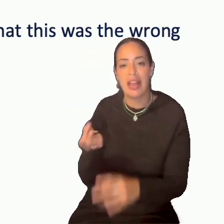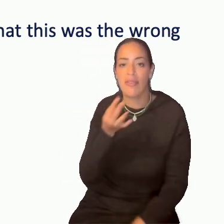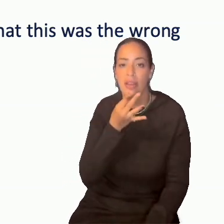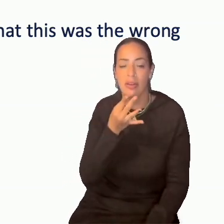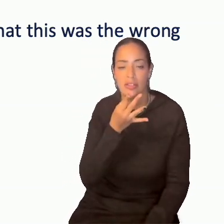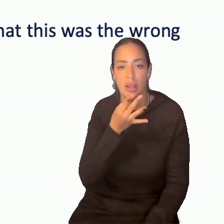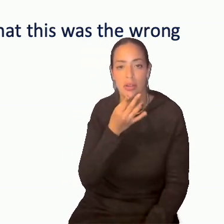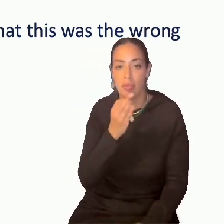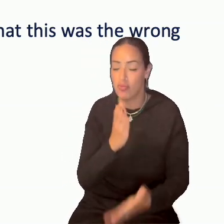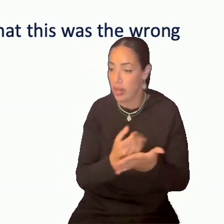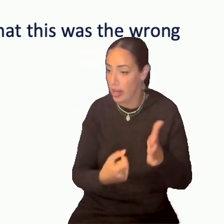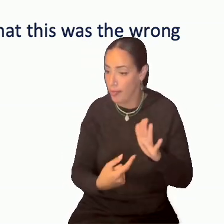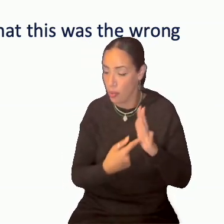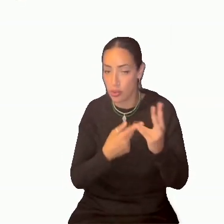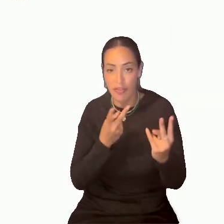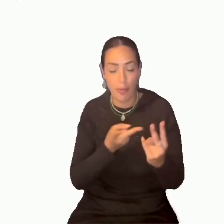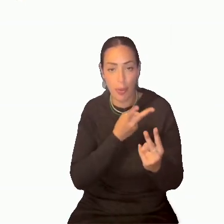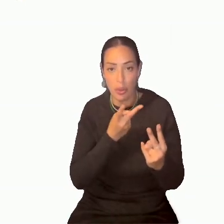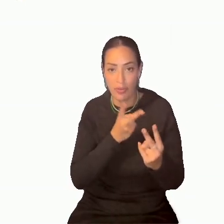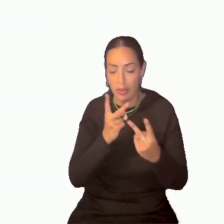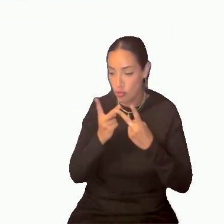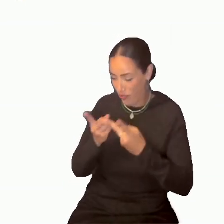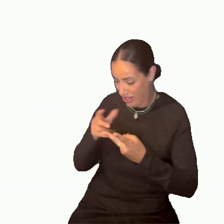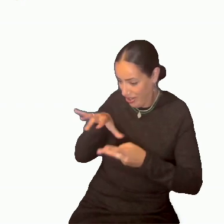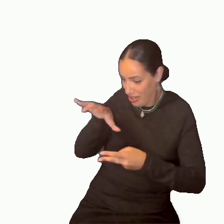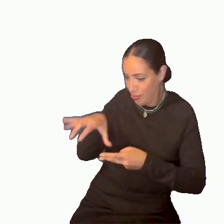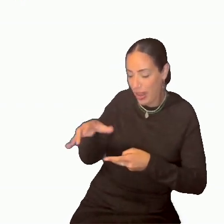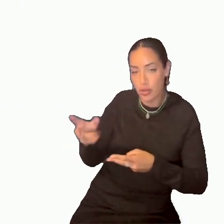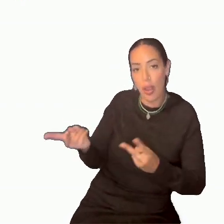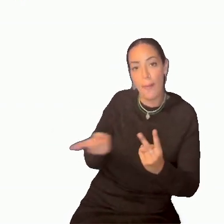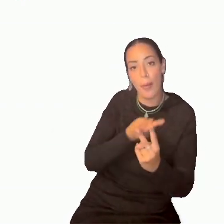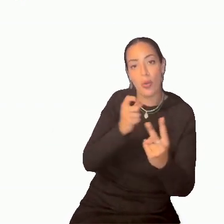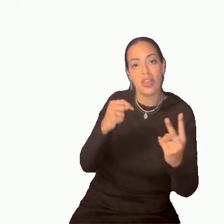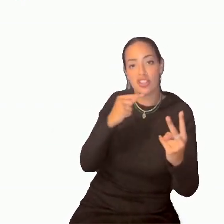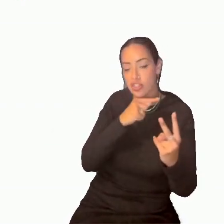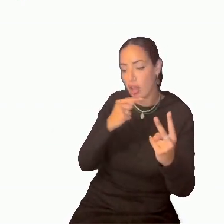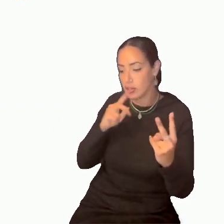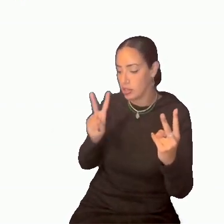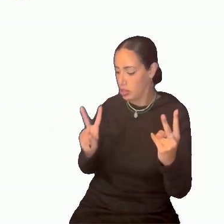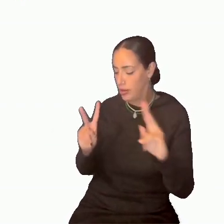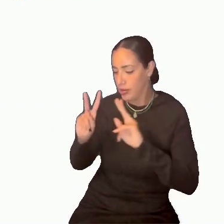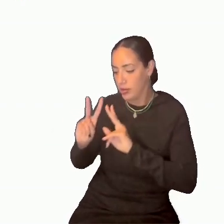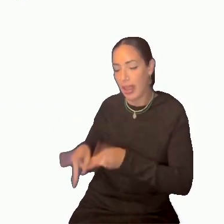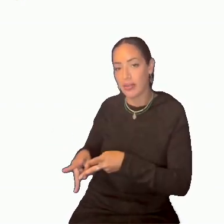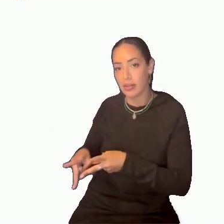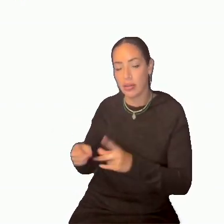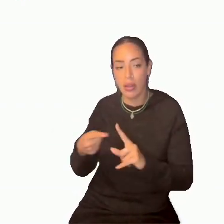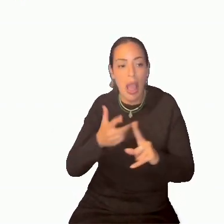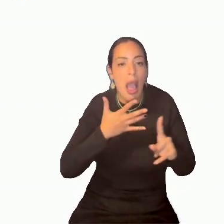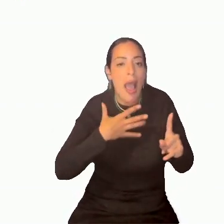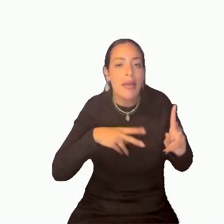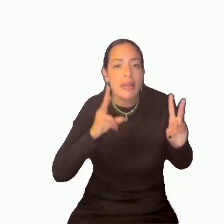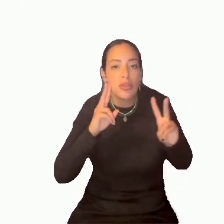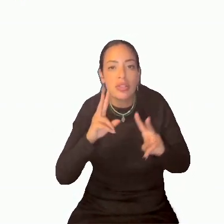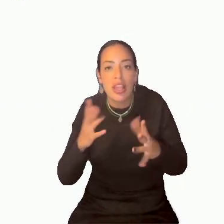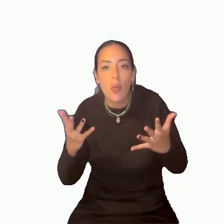of visiting the place where their sons died. In her interview, a bereaved mother said, "I need to see where he took his last